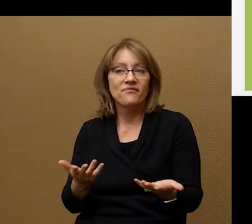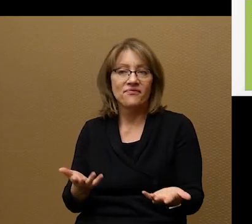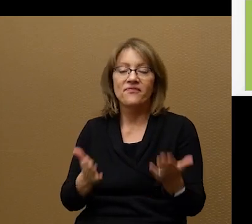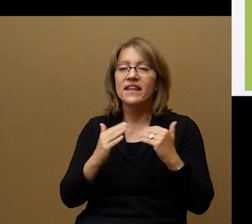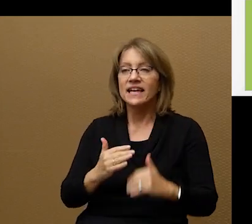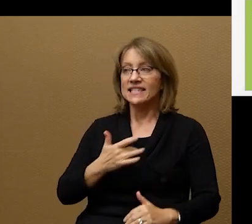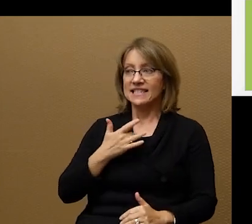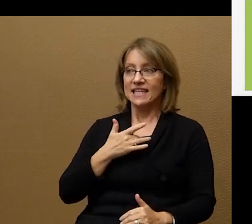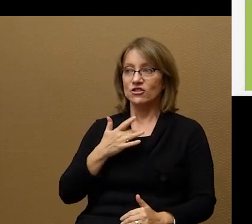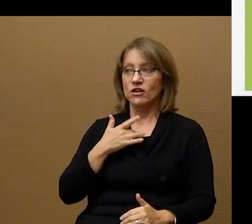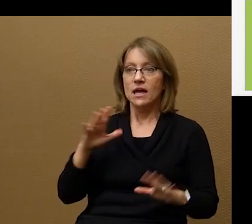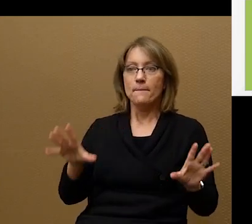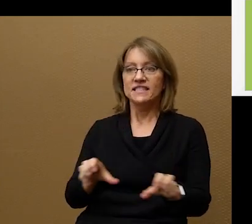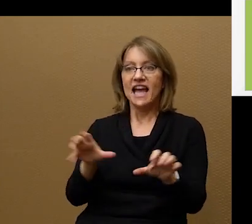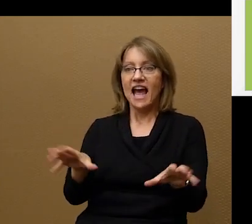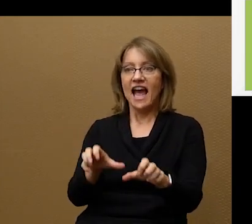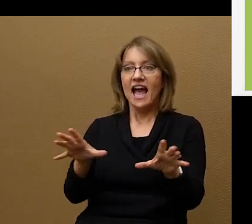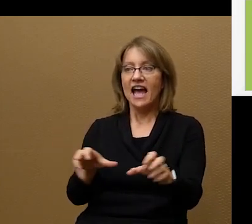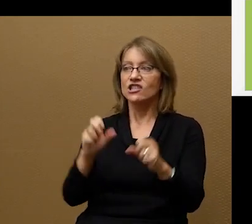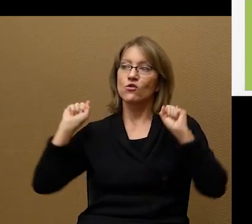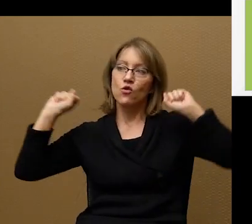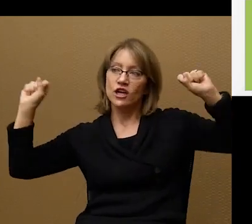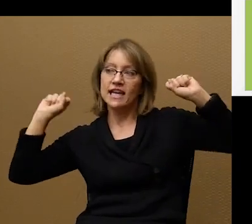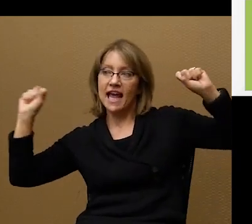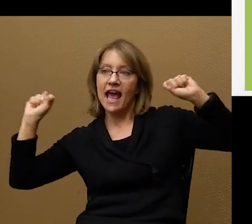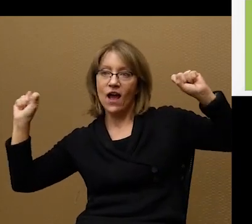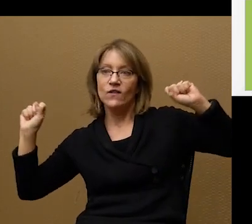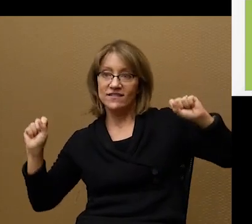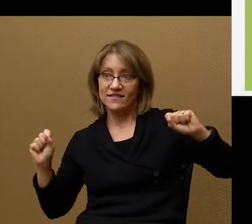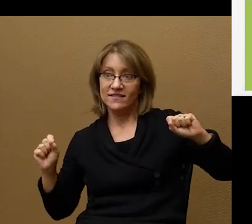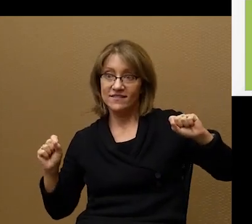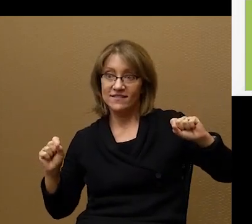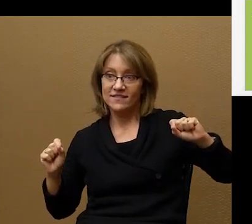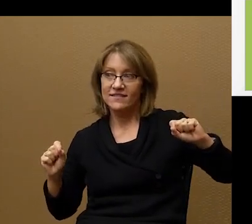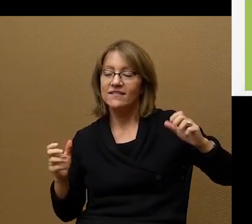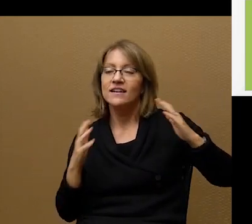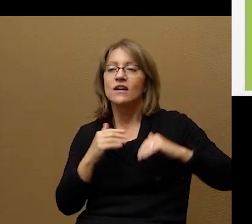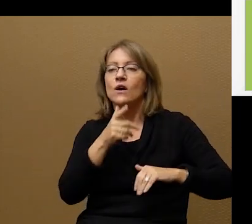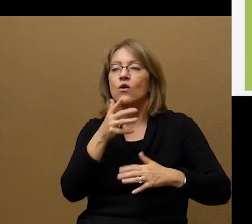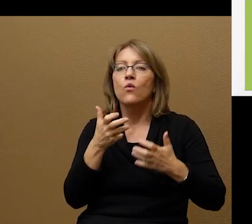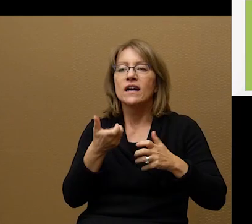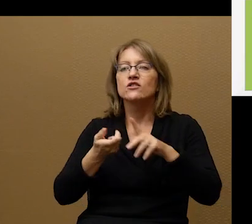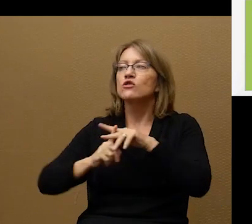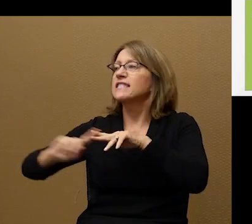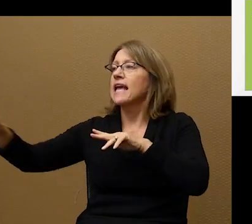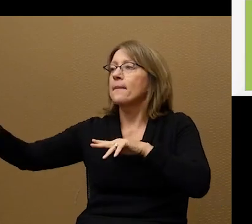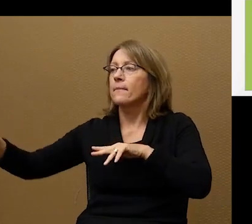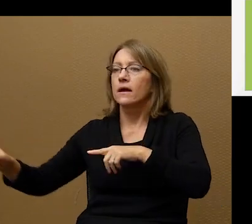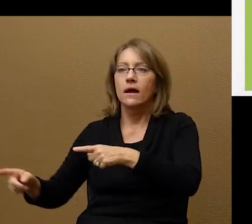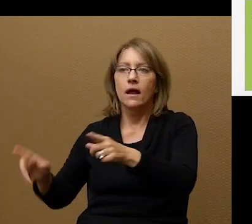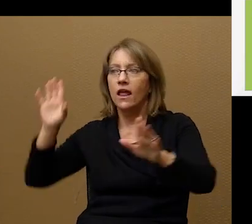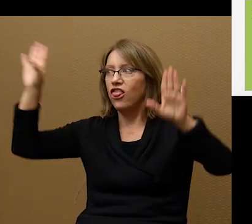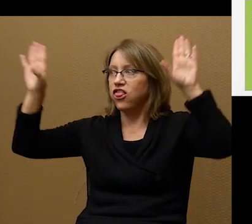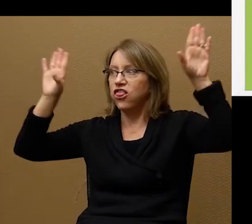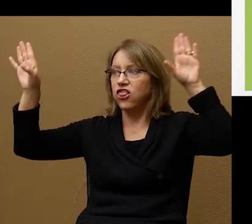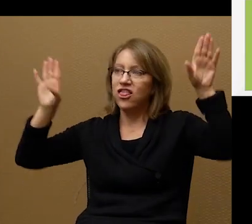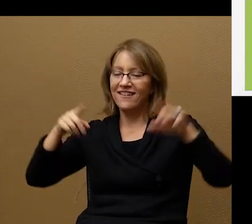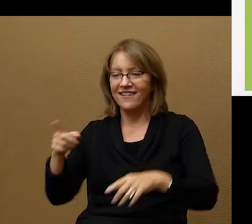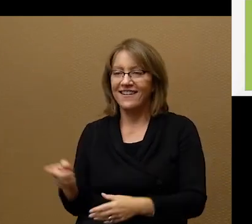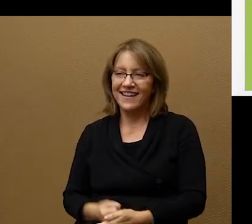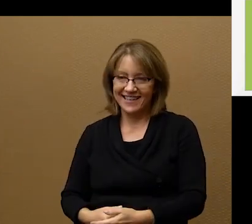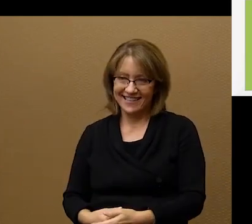Who's sensory? A massage, working out, and who wants to escape?